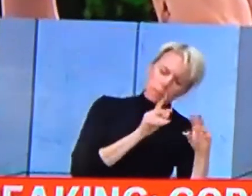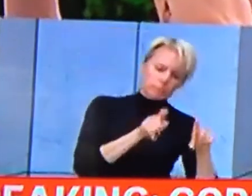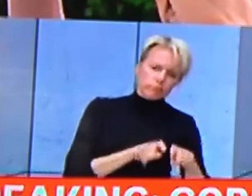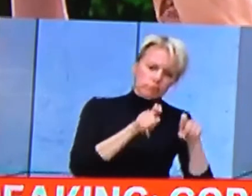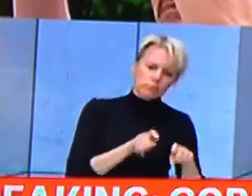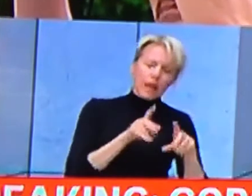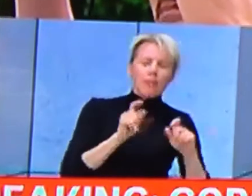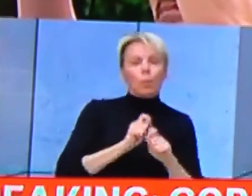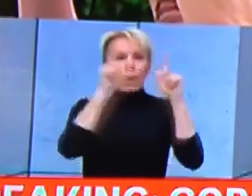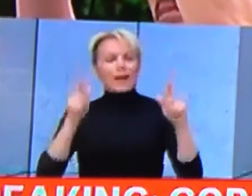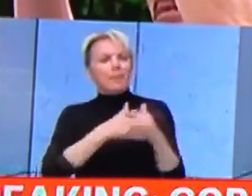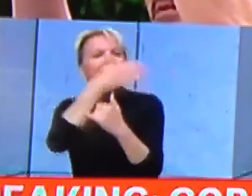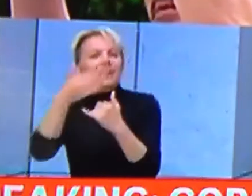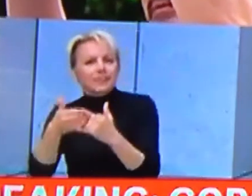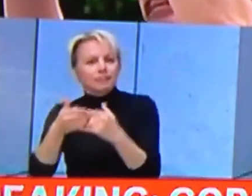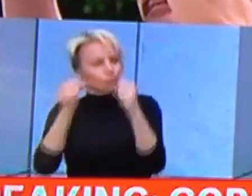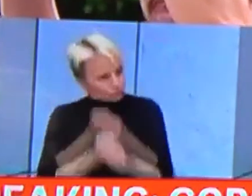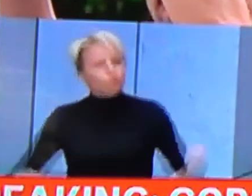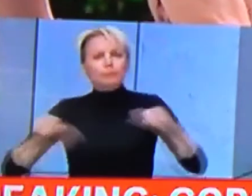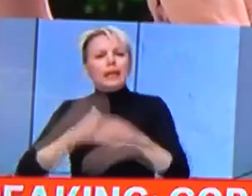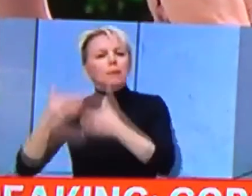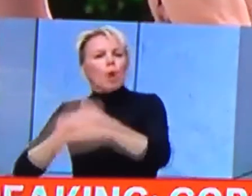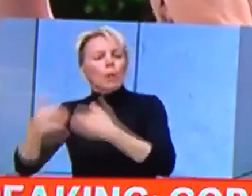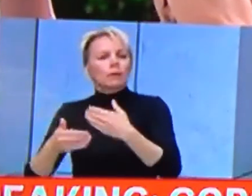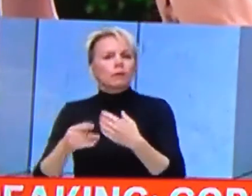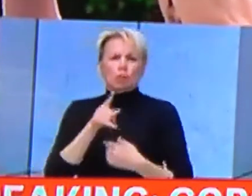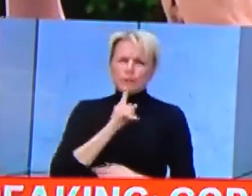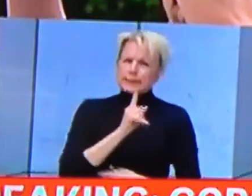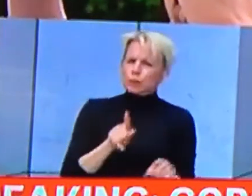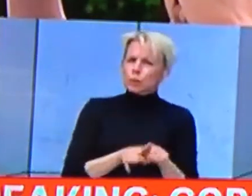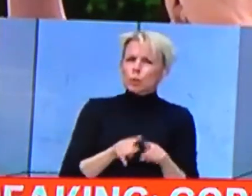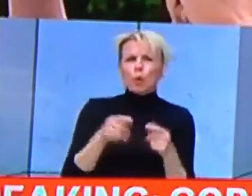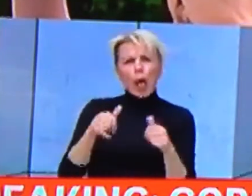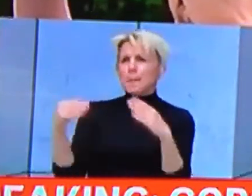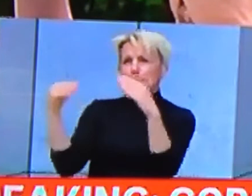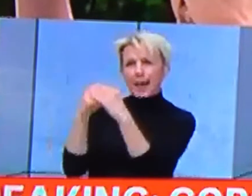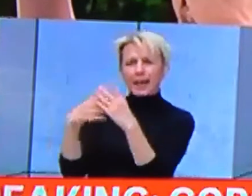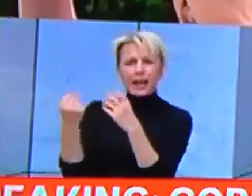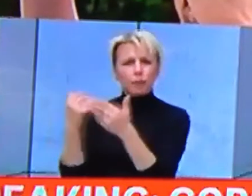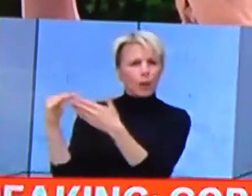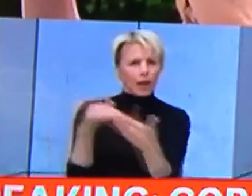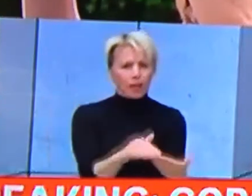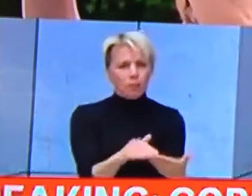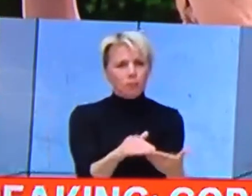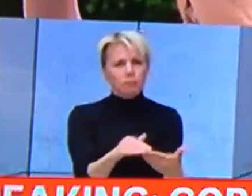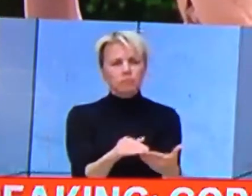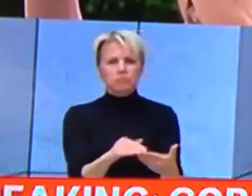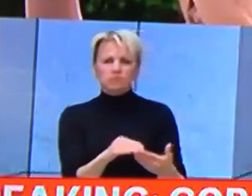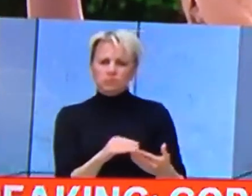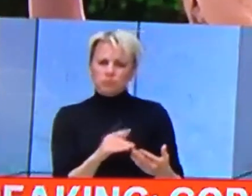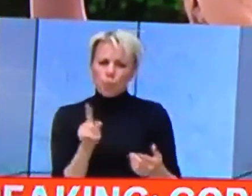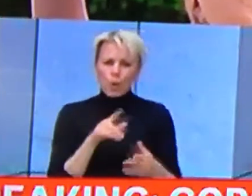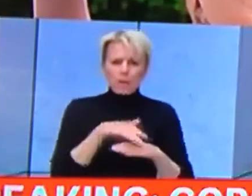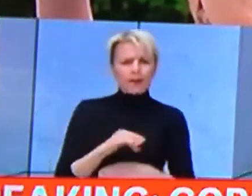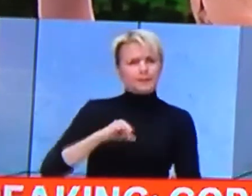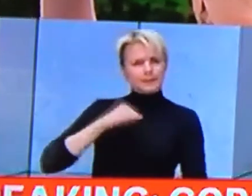to have to spread and share some of the pain. Yep. What about employee benefits such as accumulated leave, long service